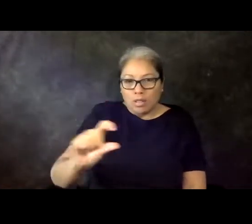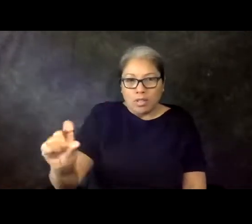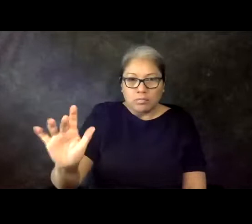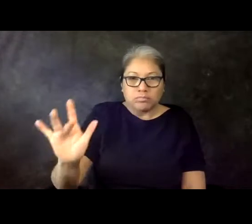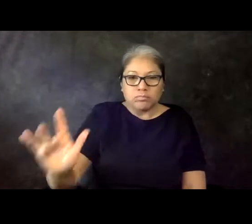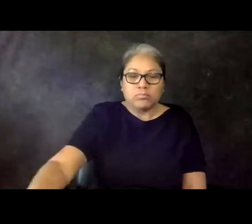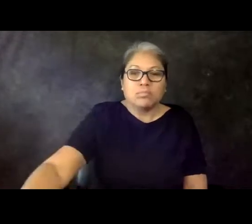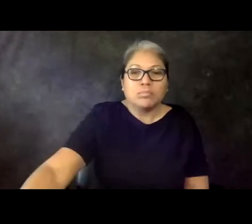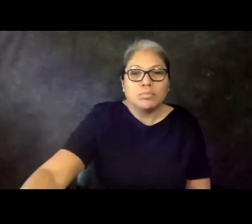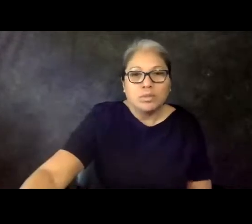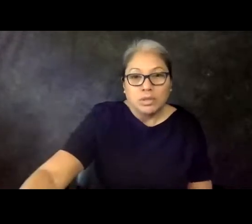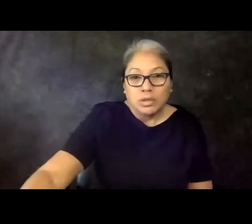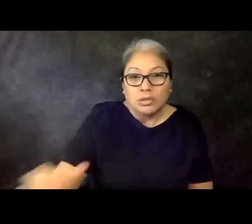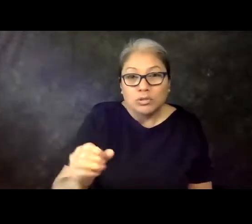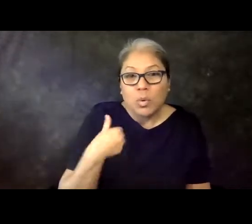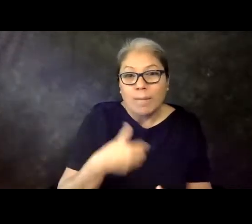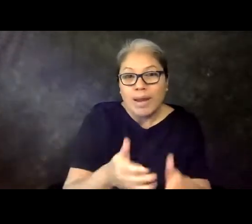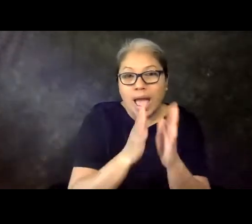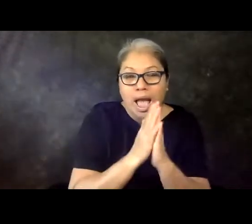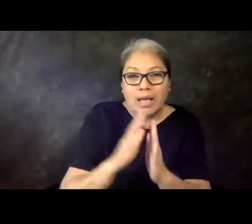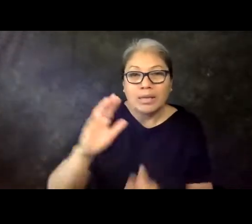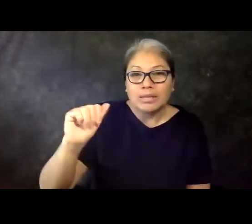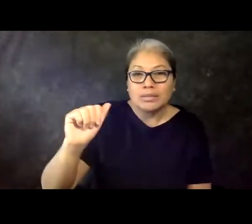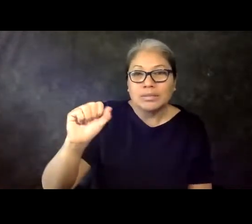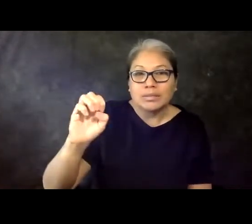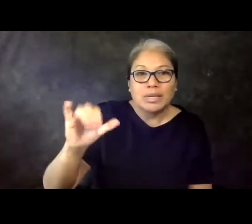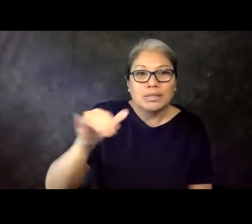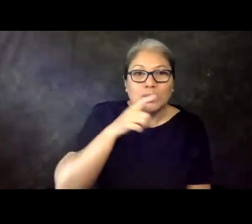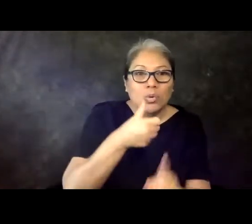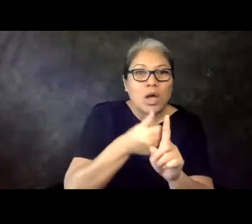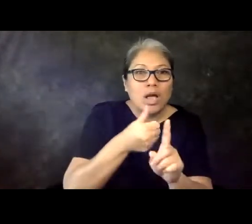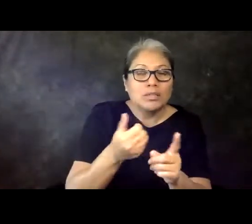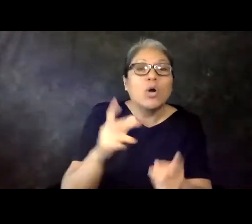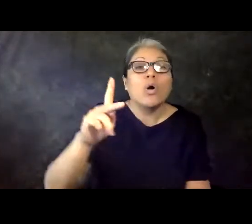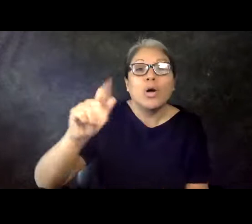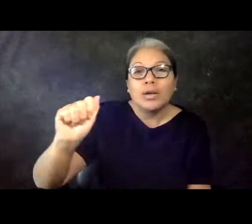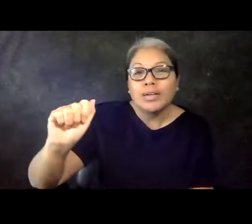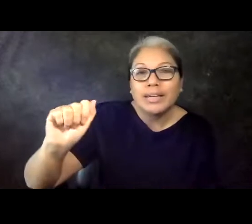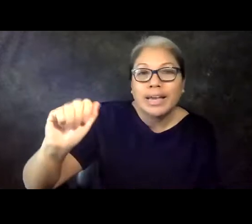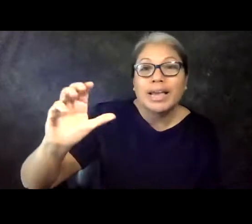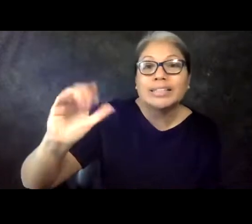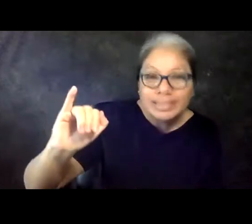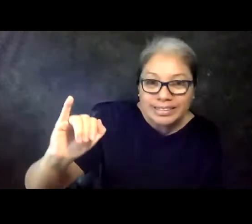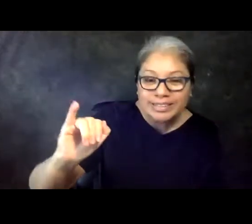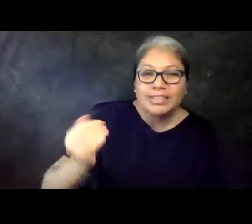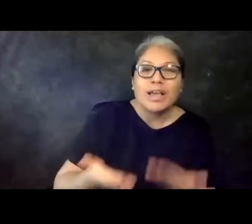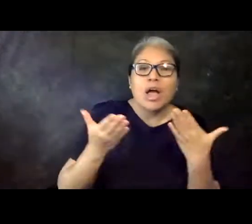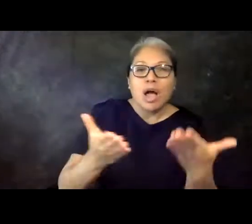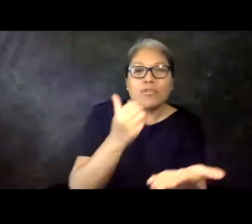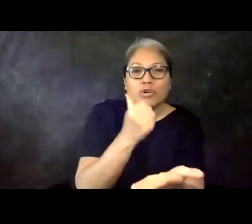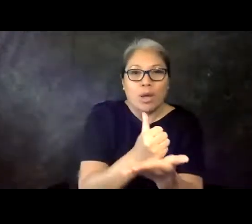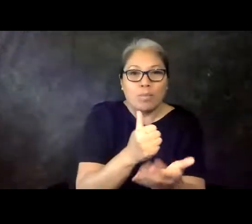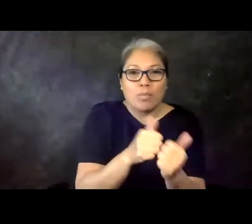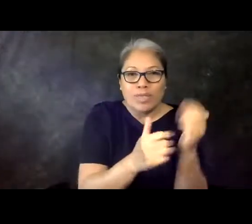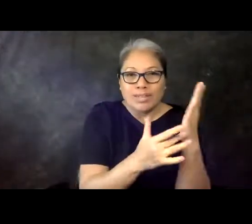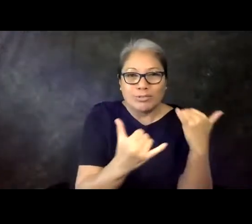gonna ask if Casey, who has offered to help with tech today, can put that in the chat just to let people know